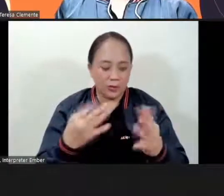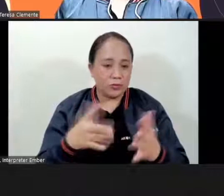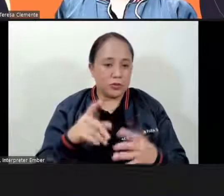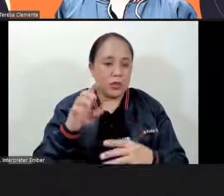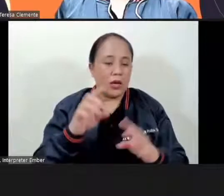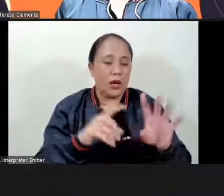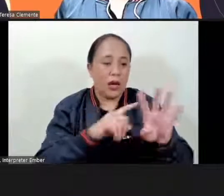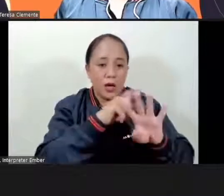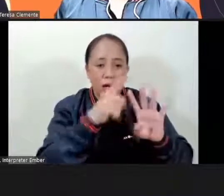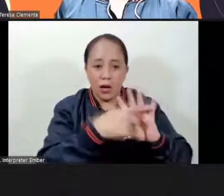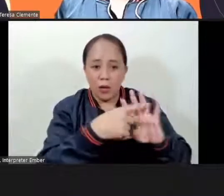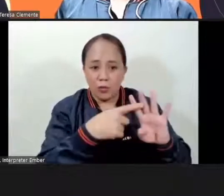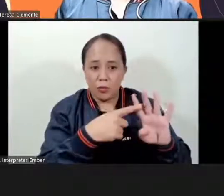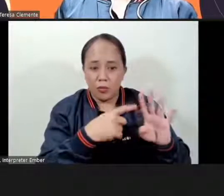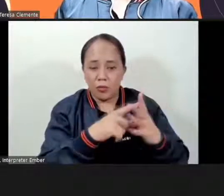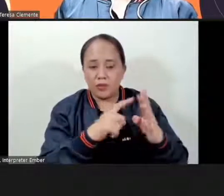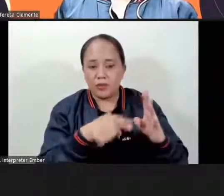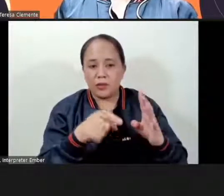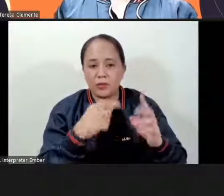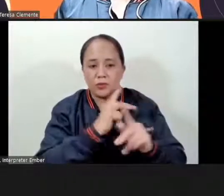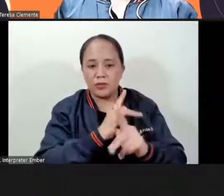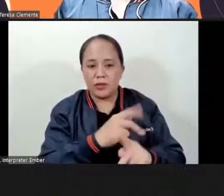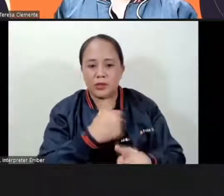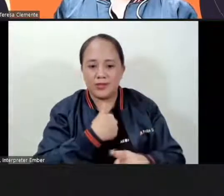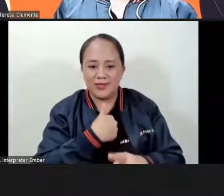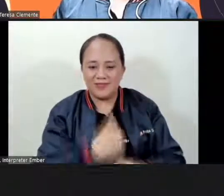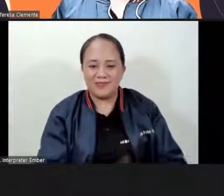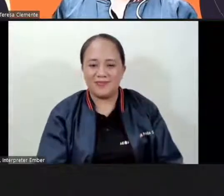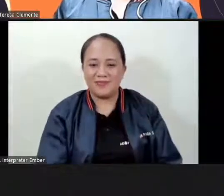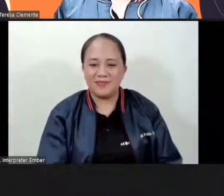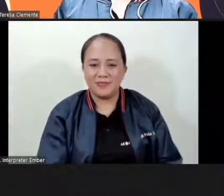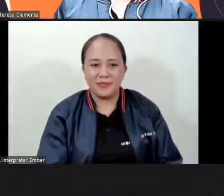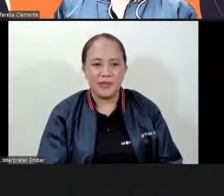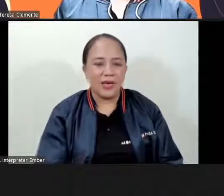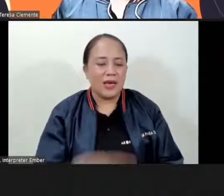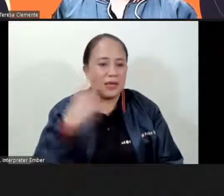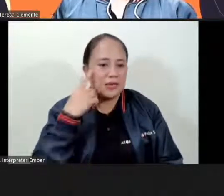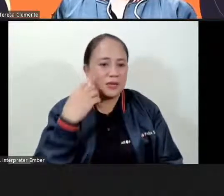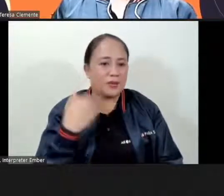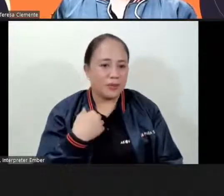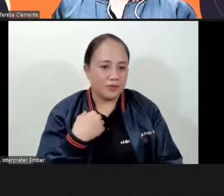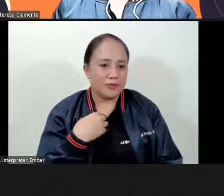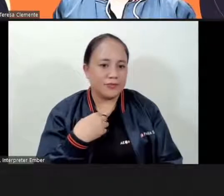dapat, yung promote, we have to protect ourselves. Okay. I think we have